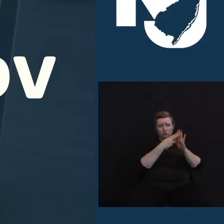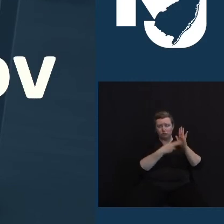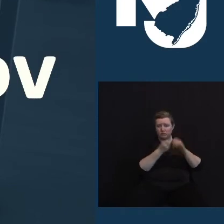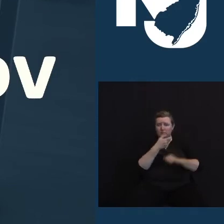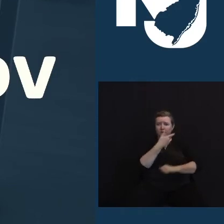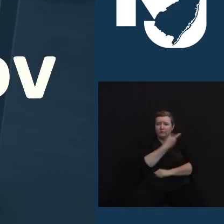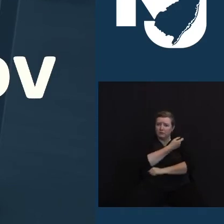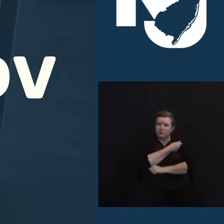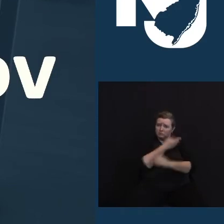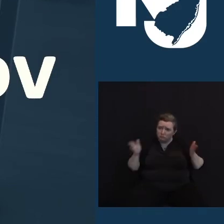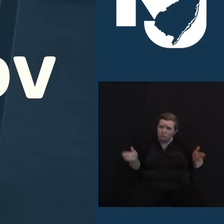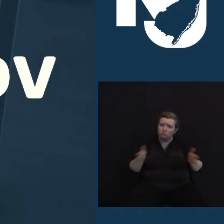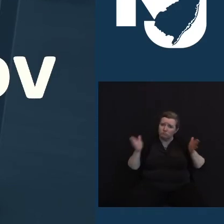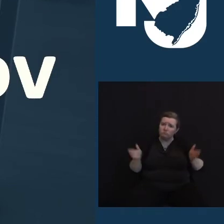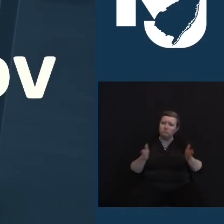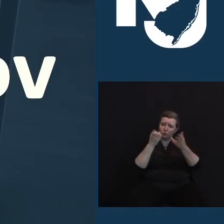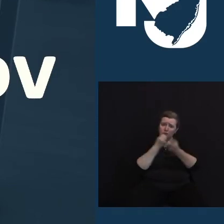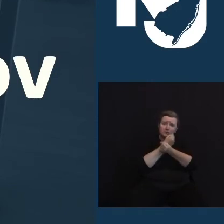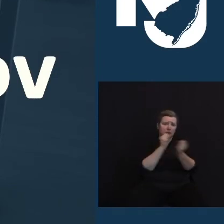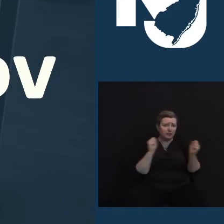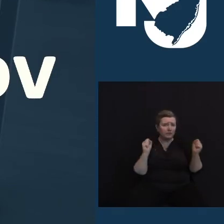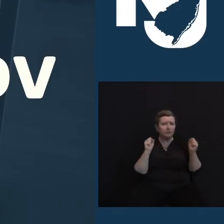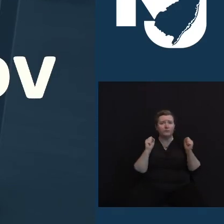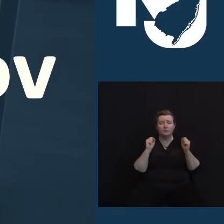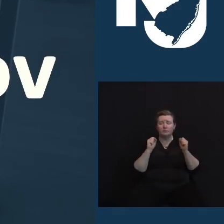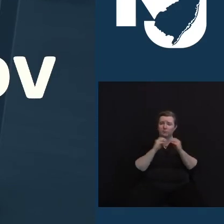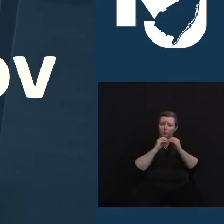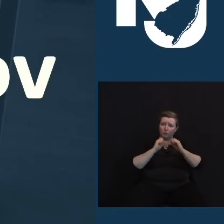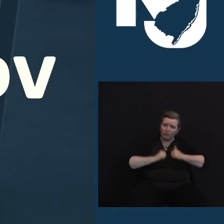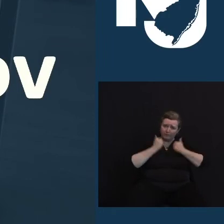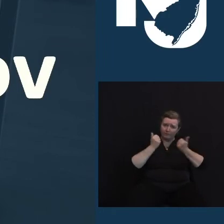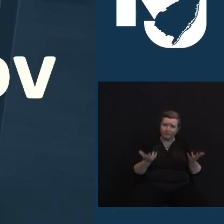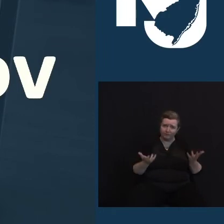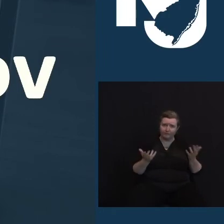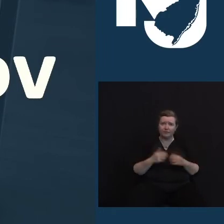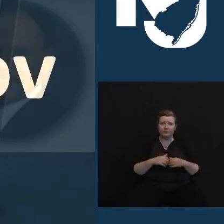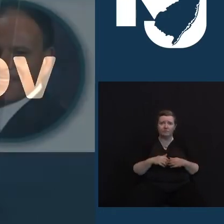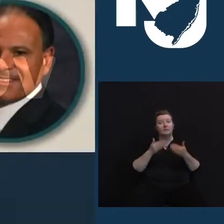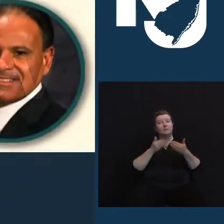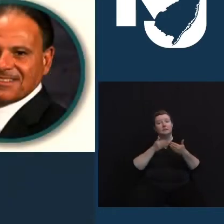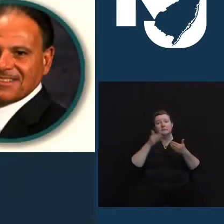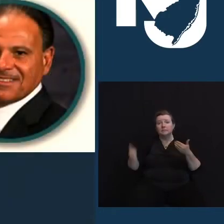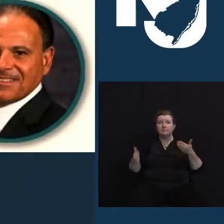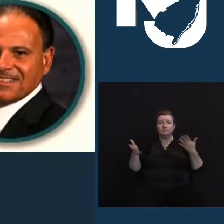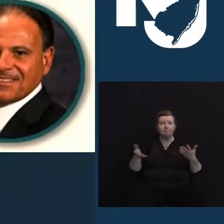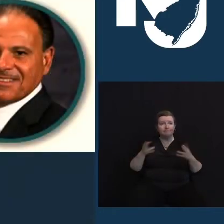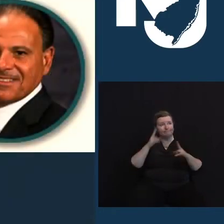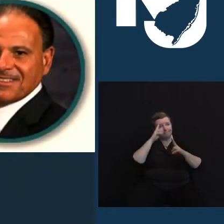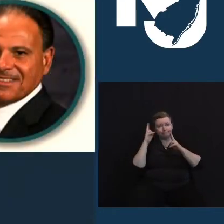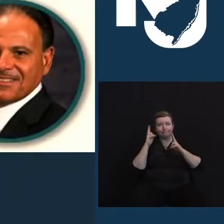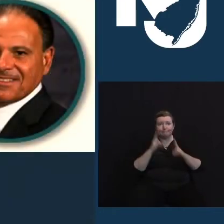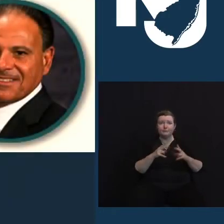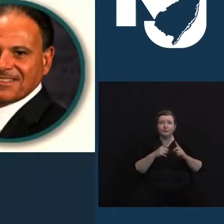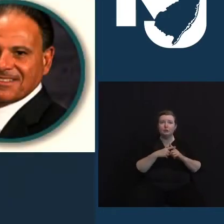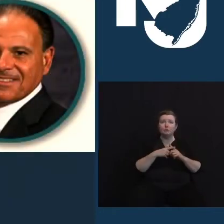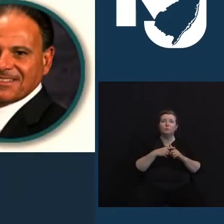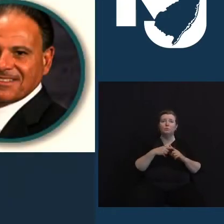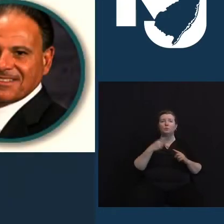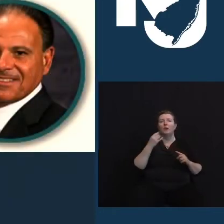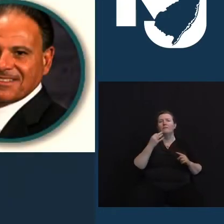moving forward together. Next, as we always also do, let's give a well-deserved shout out to one of the